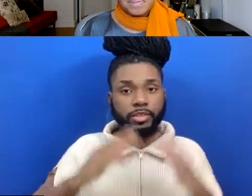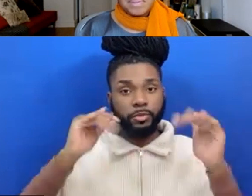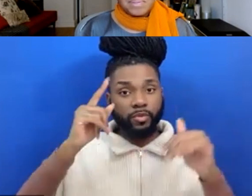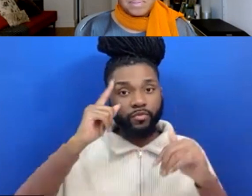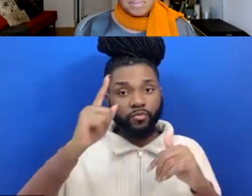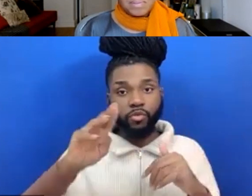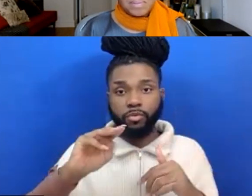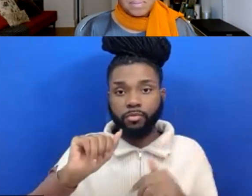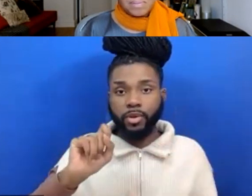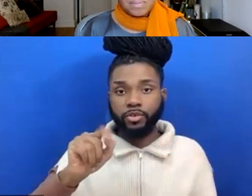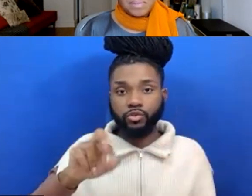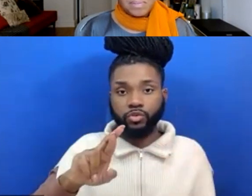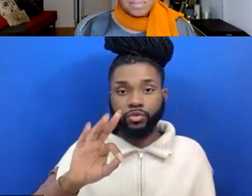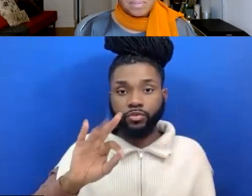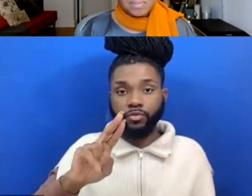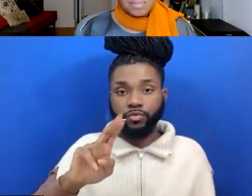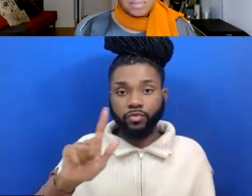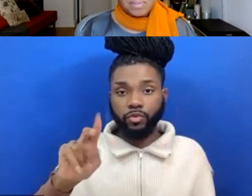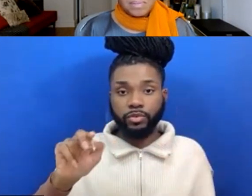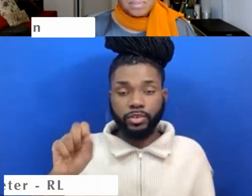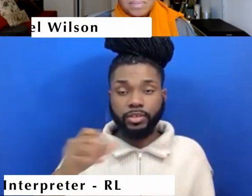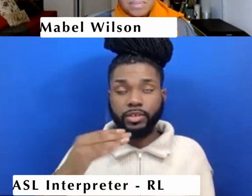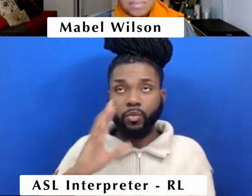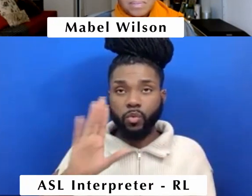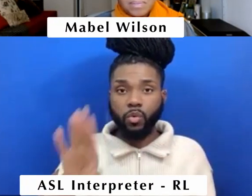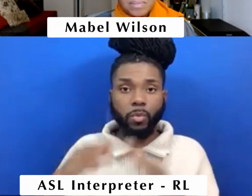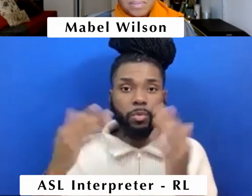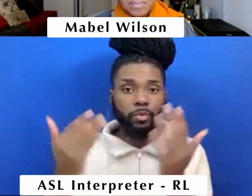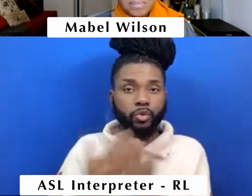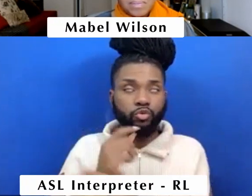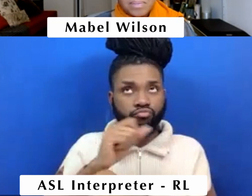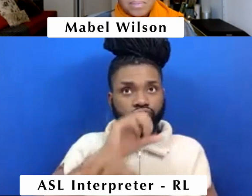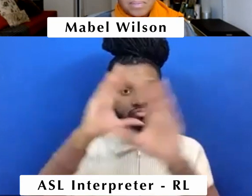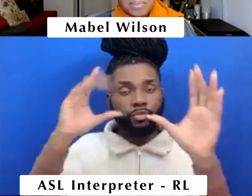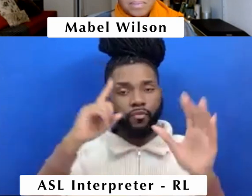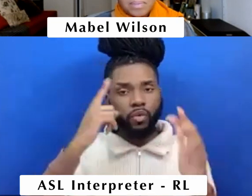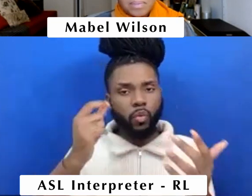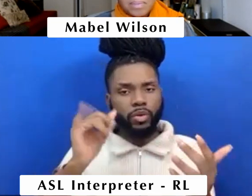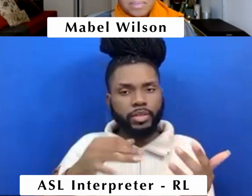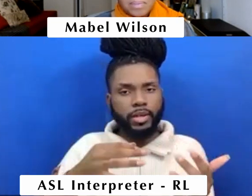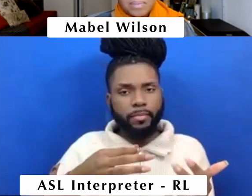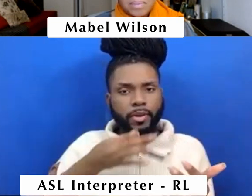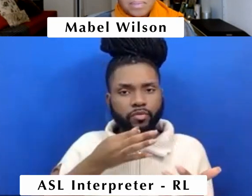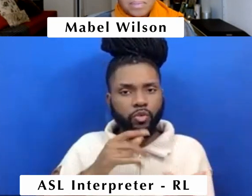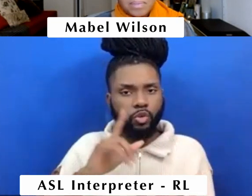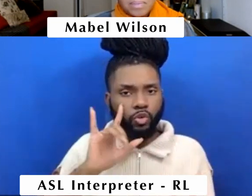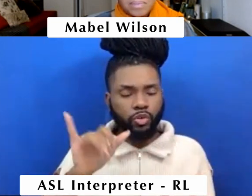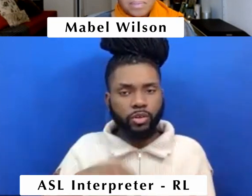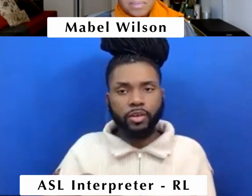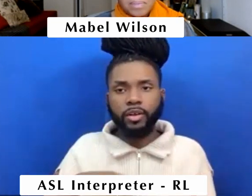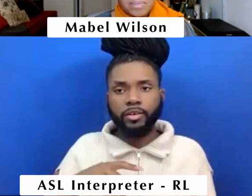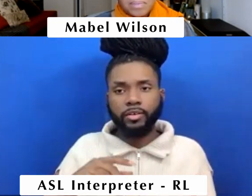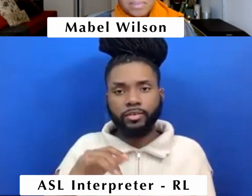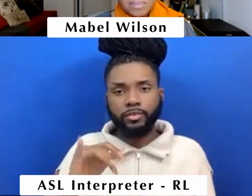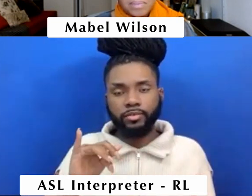of open out to a new form of Black masterfulness, right? You know, that is a refusal of mastery. So I